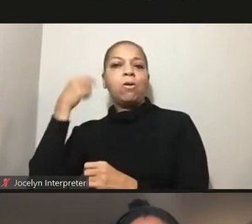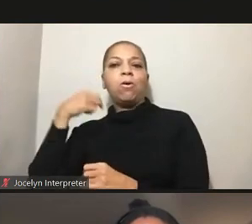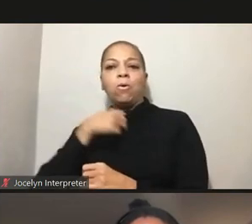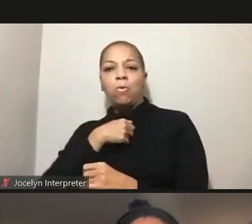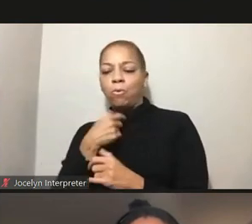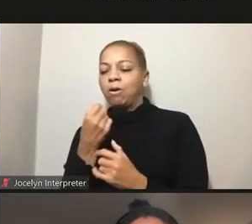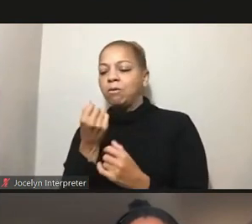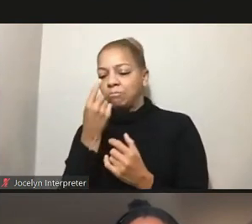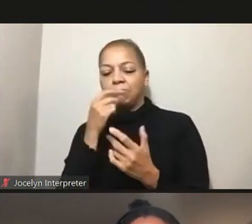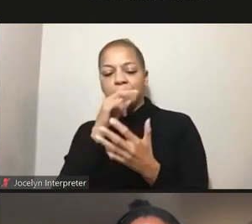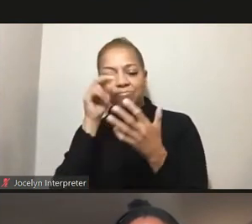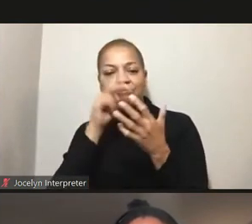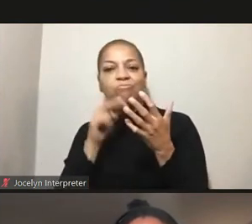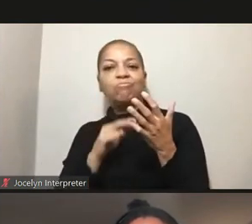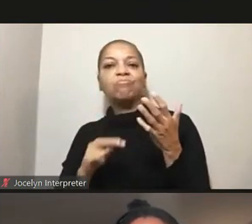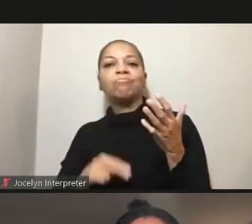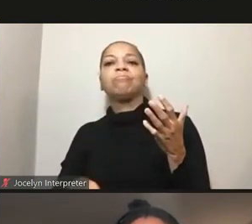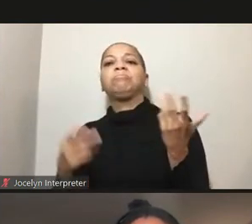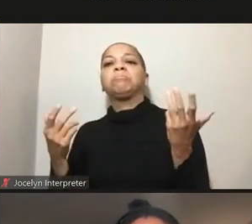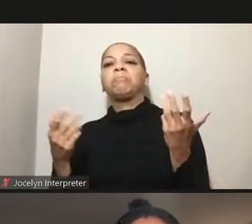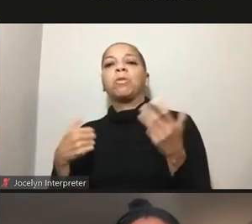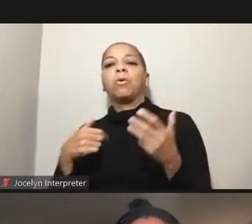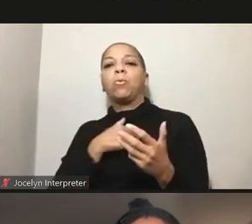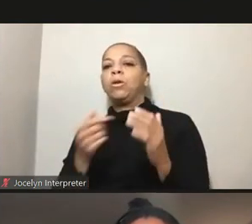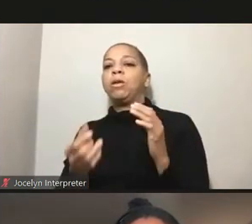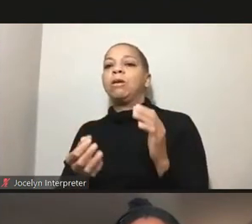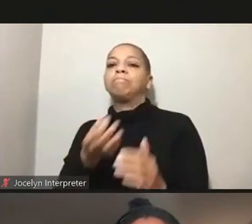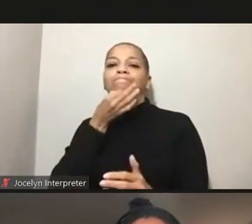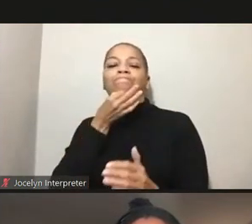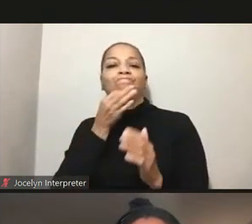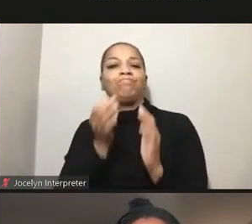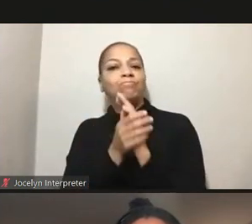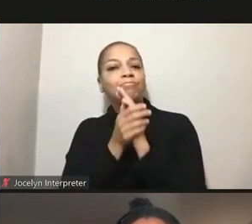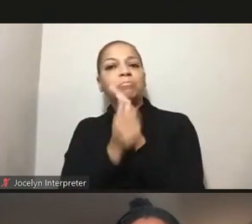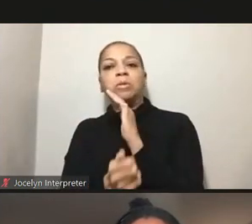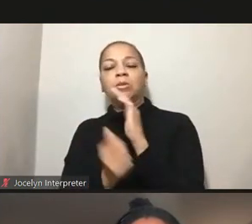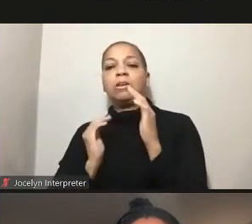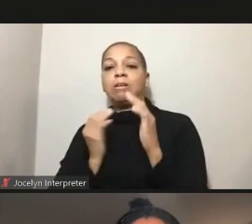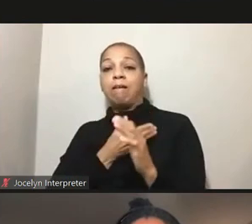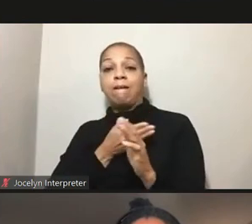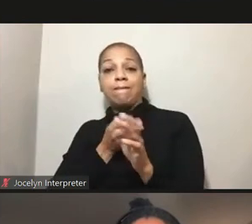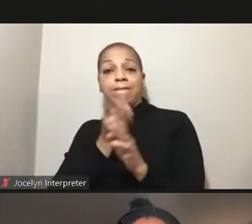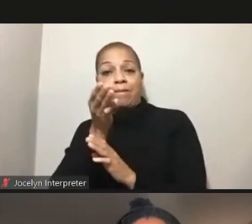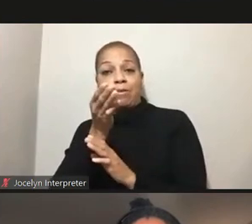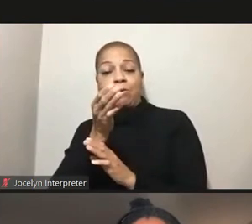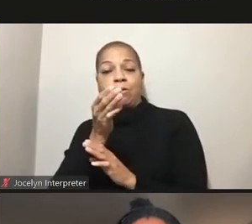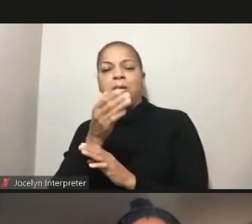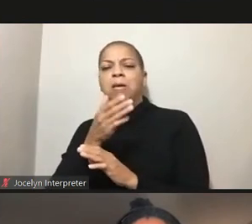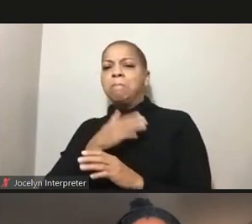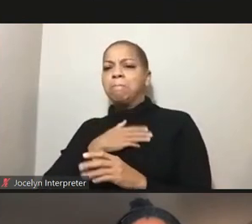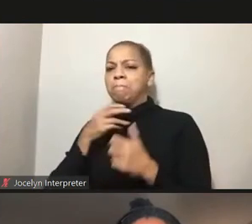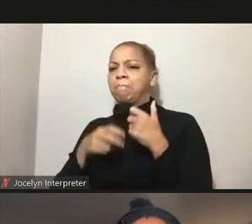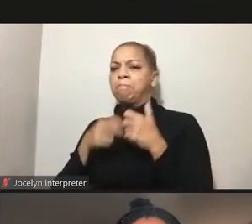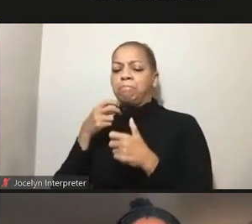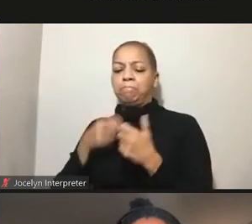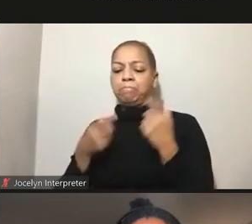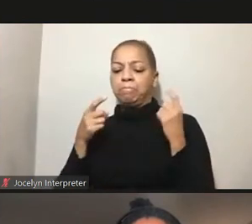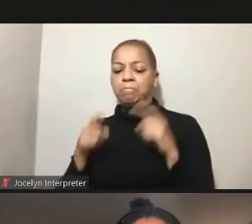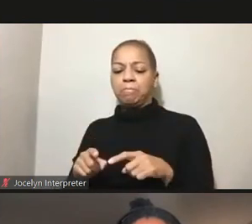stuff. So we are experts in our field. And my problem comes